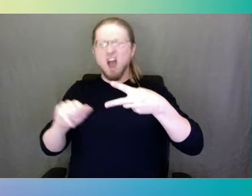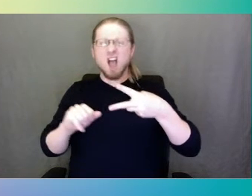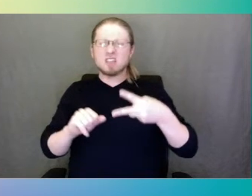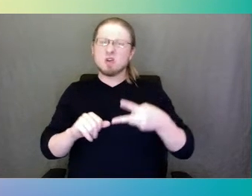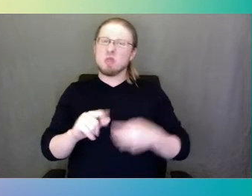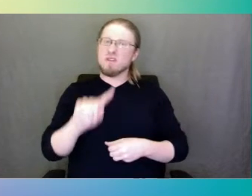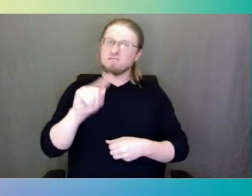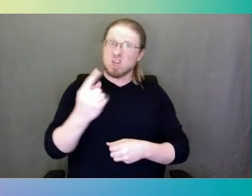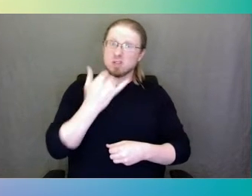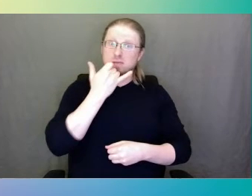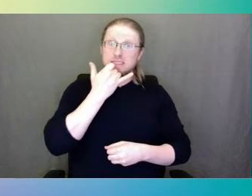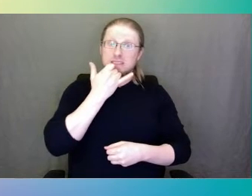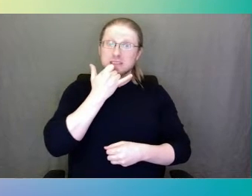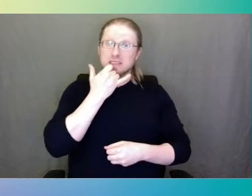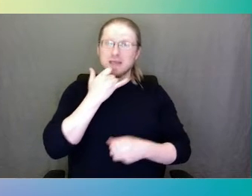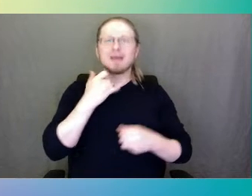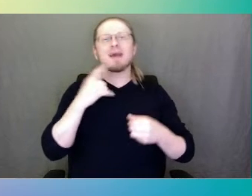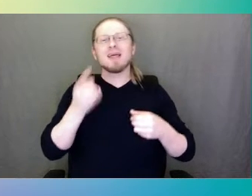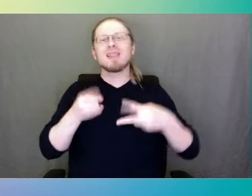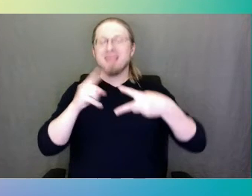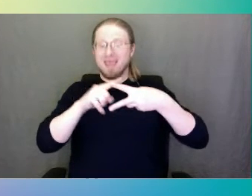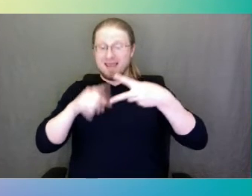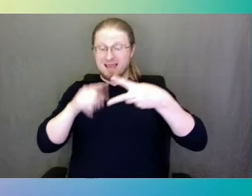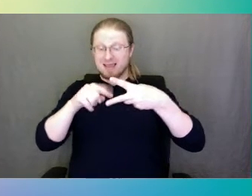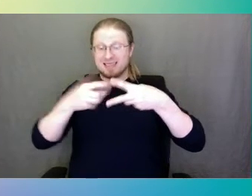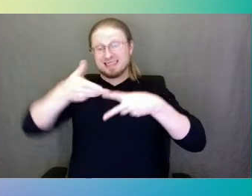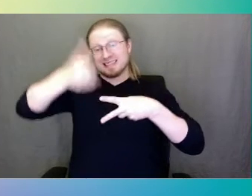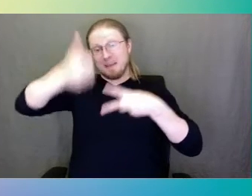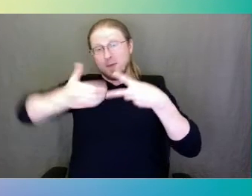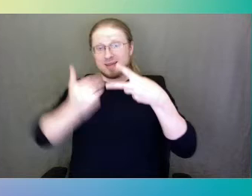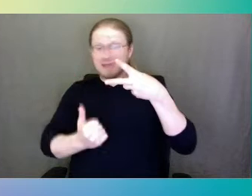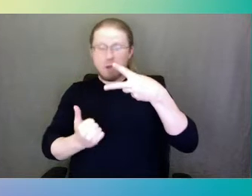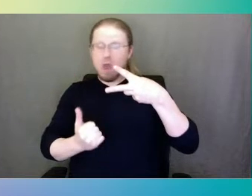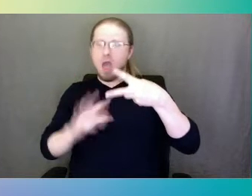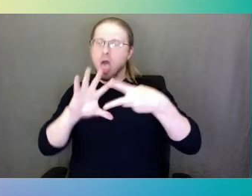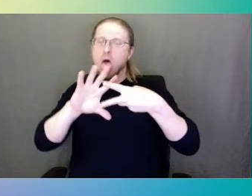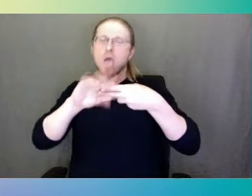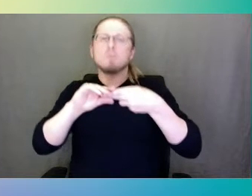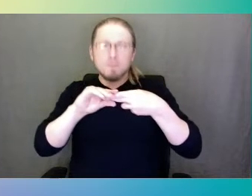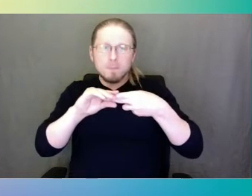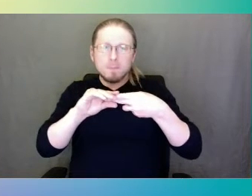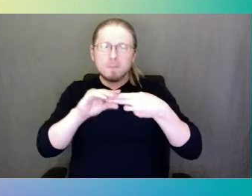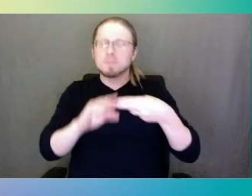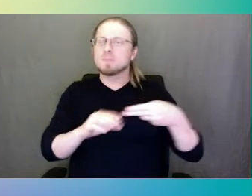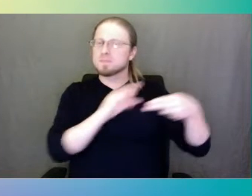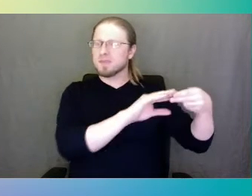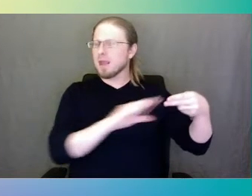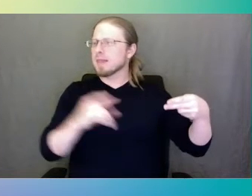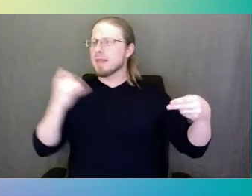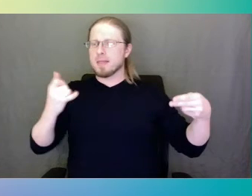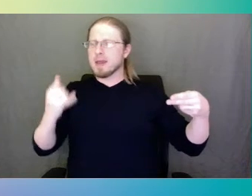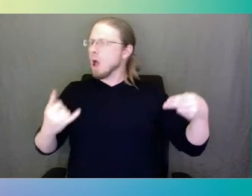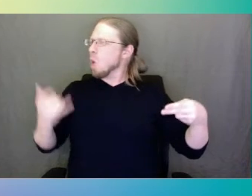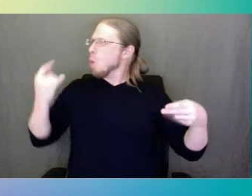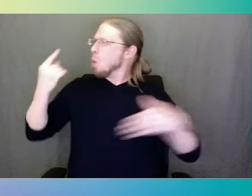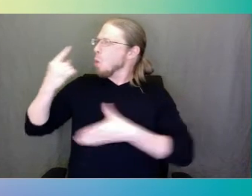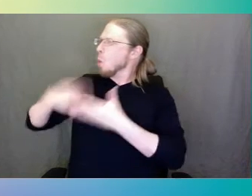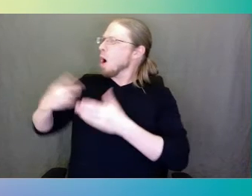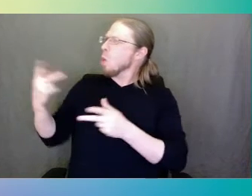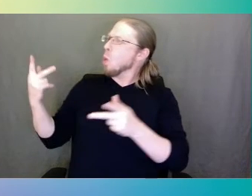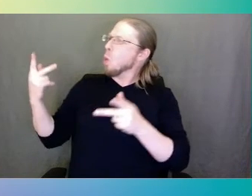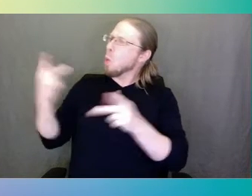said, what's the worst sin we can look at here that fits this definition? And to